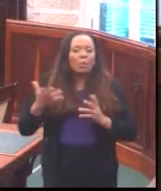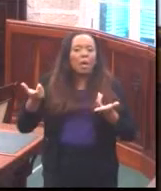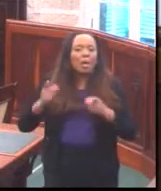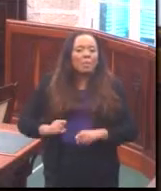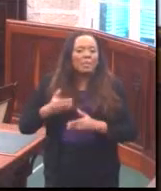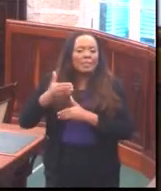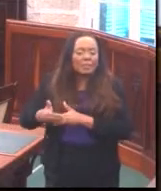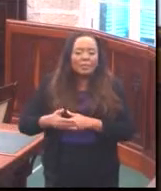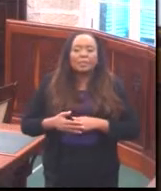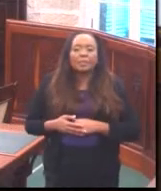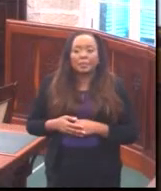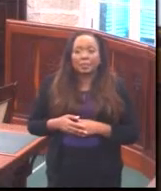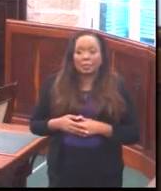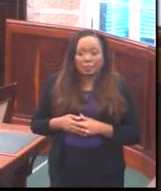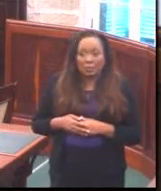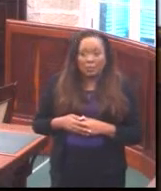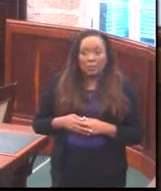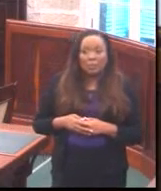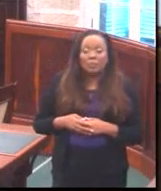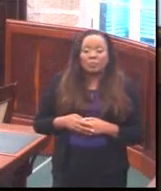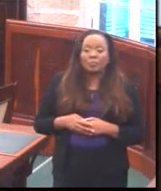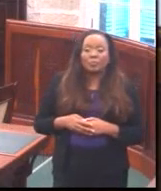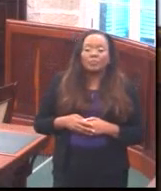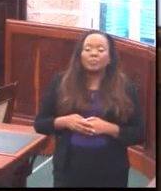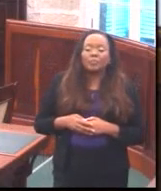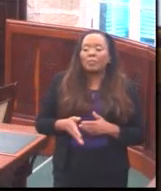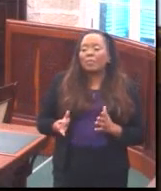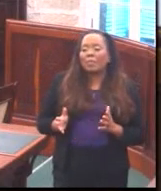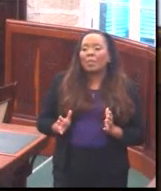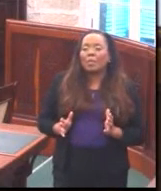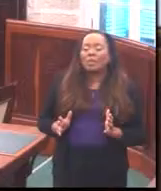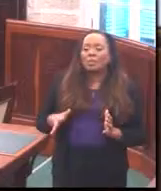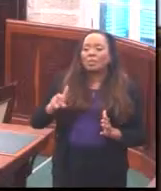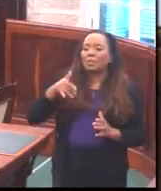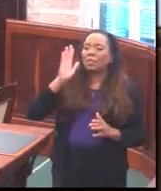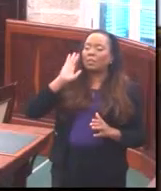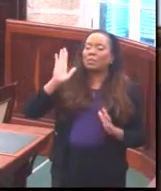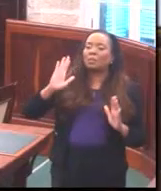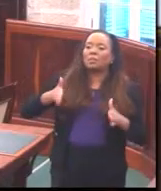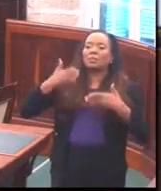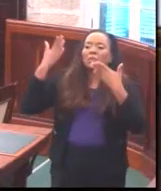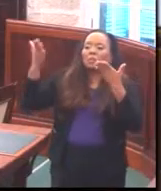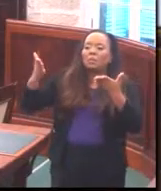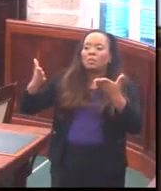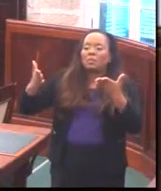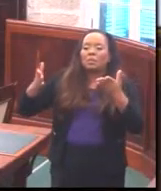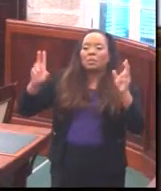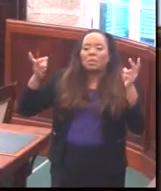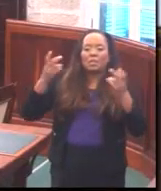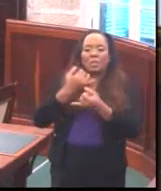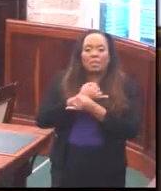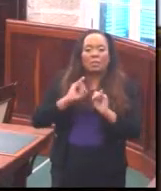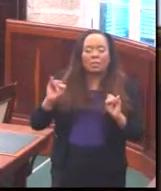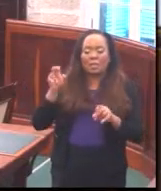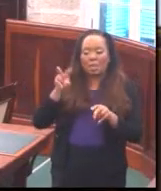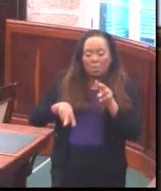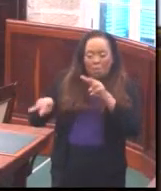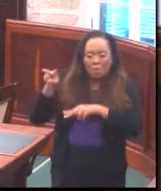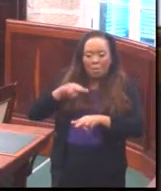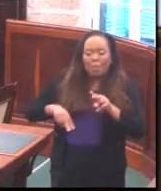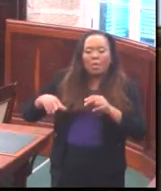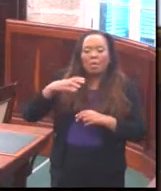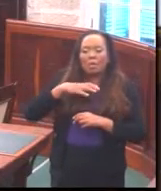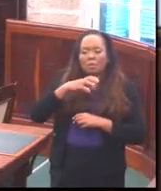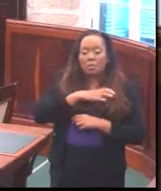The report under subsection 1 shall also be submitted to the Independent Monitoring Commission for